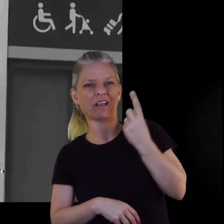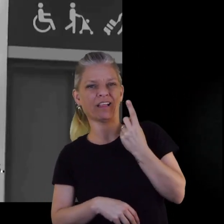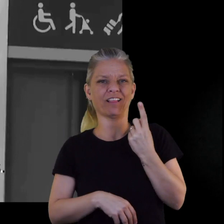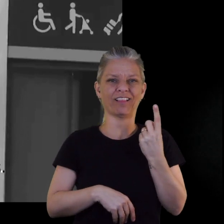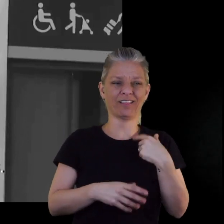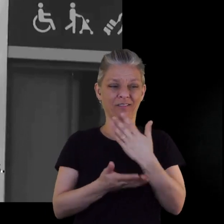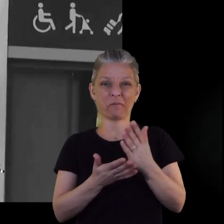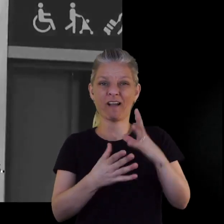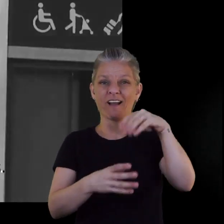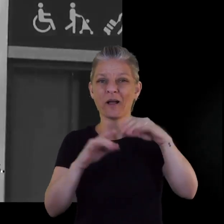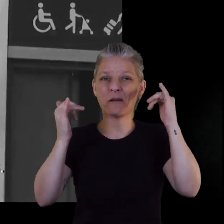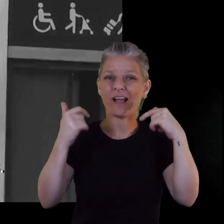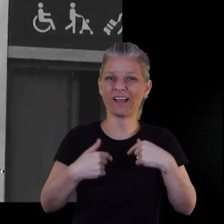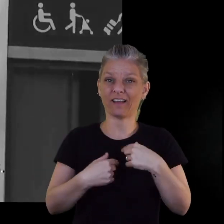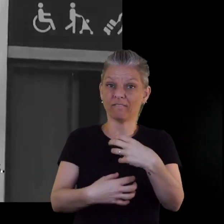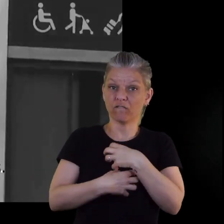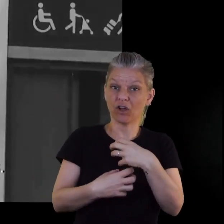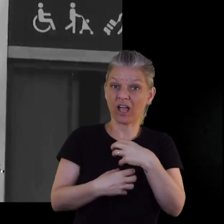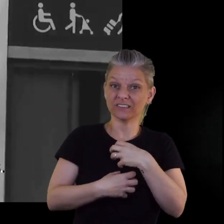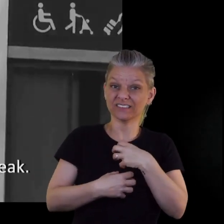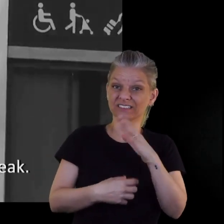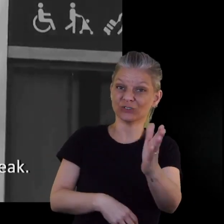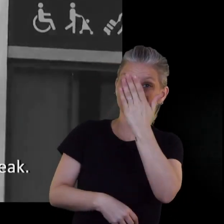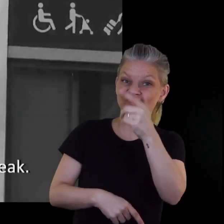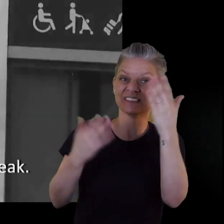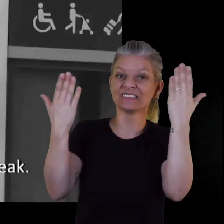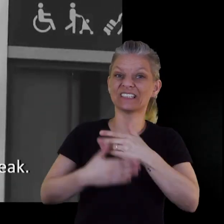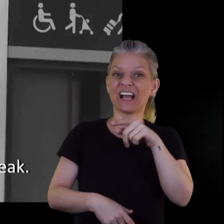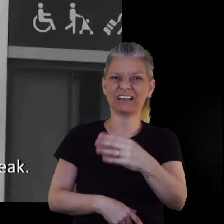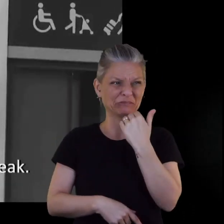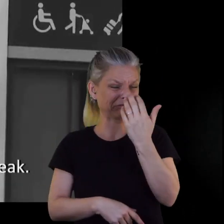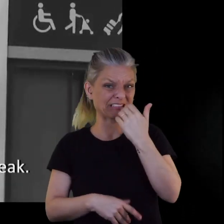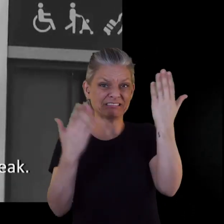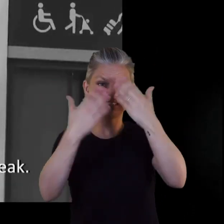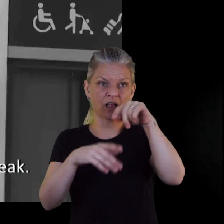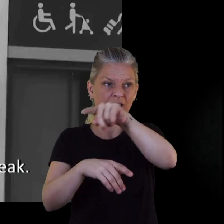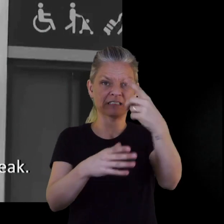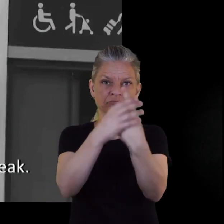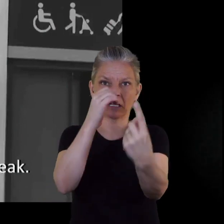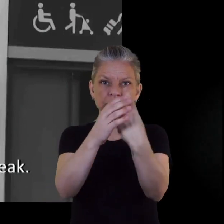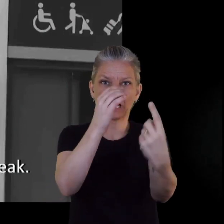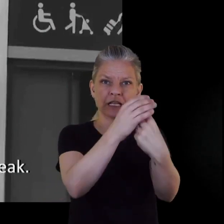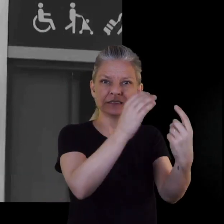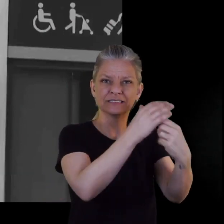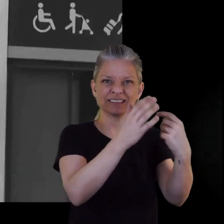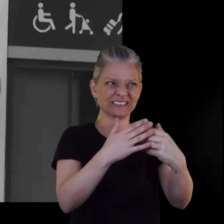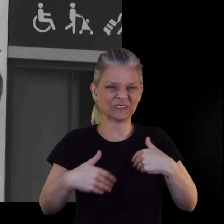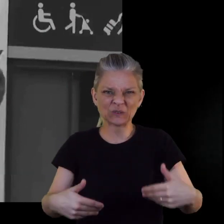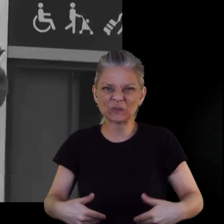Sammy. But part of Sammy's afraid to face the darkness. There's plenty of dark and solitary. Got a mean